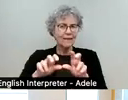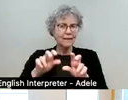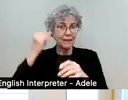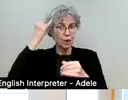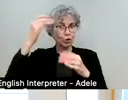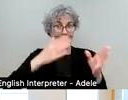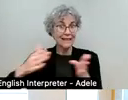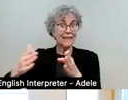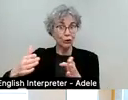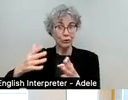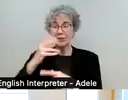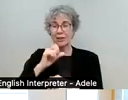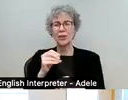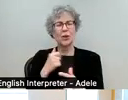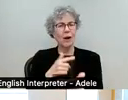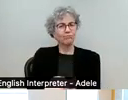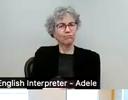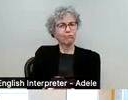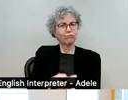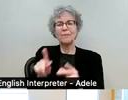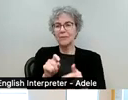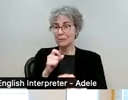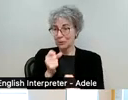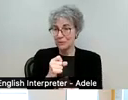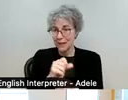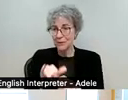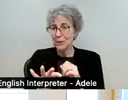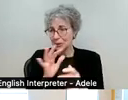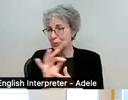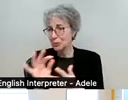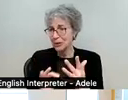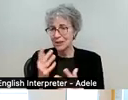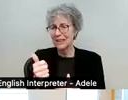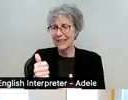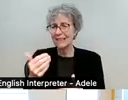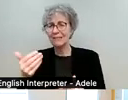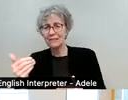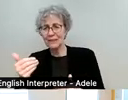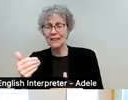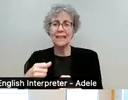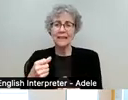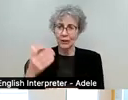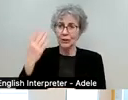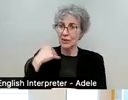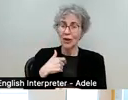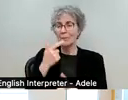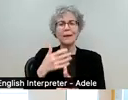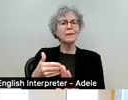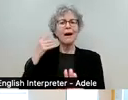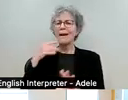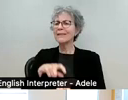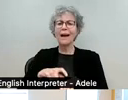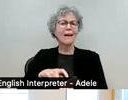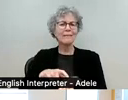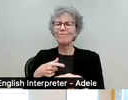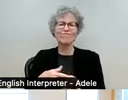to the people that made those choices, you know, 10, 15 years ago to say the timing isn't right, but this could become something down the